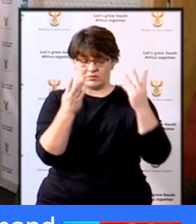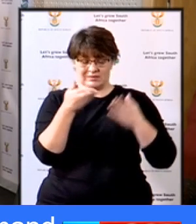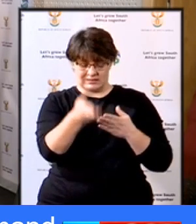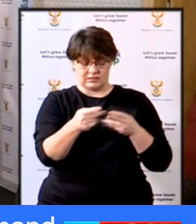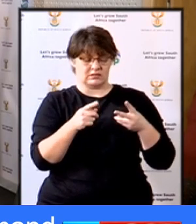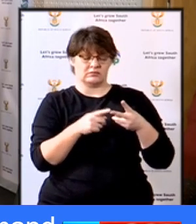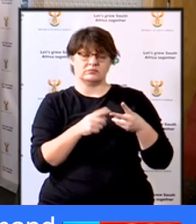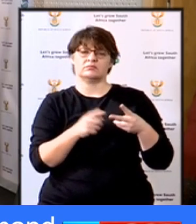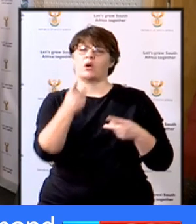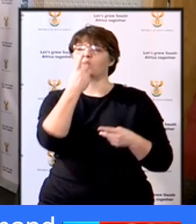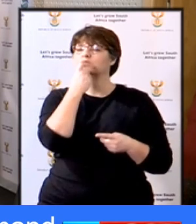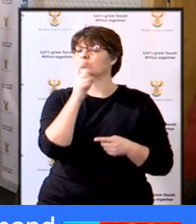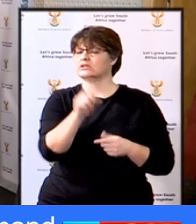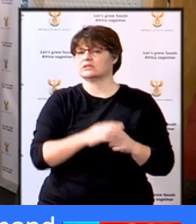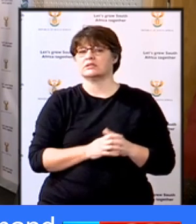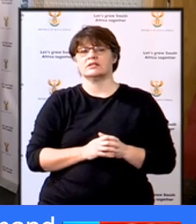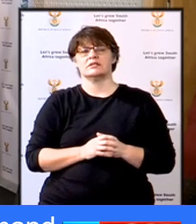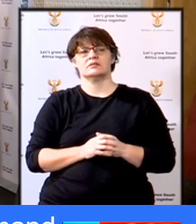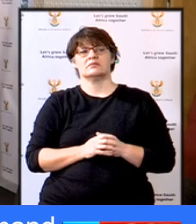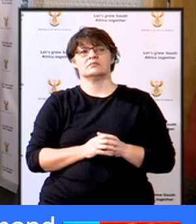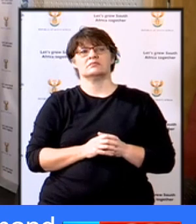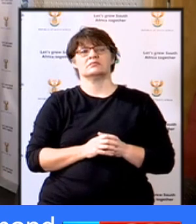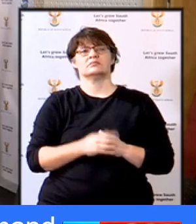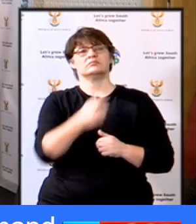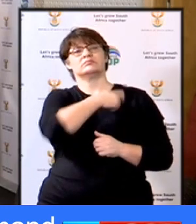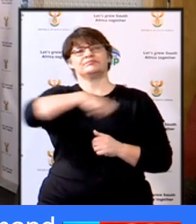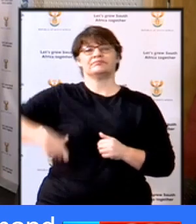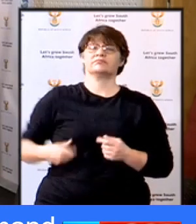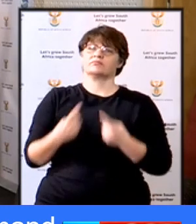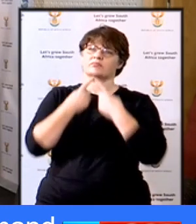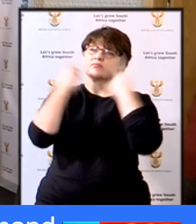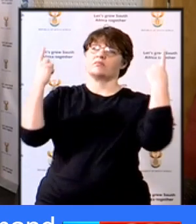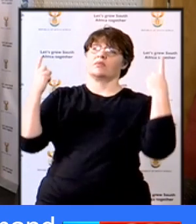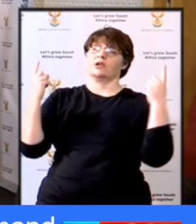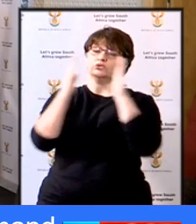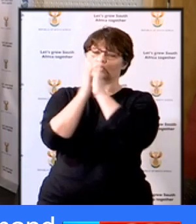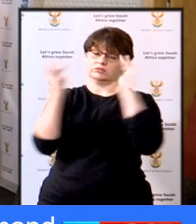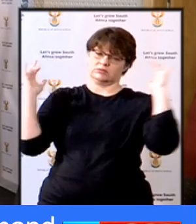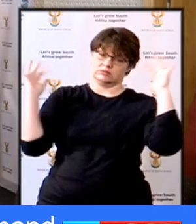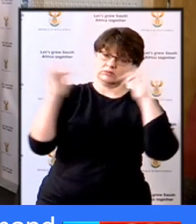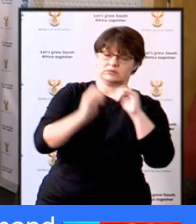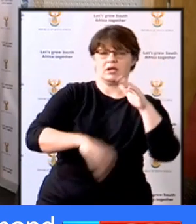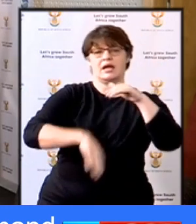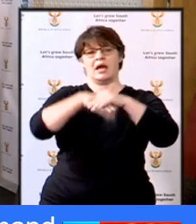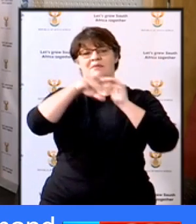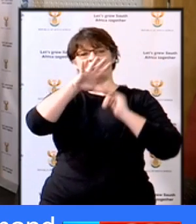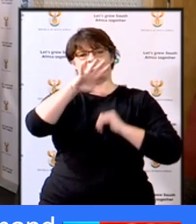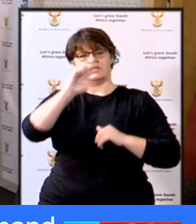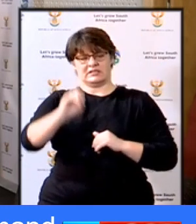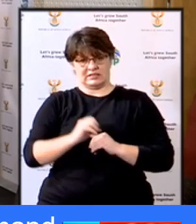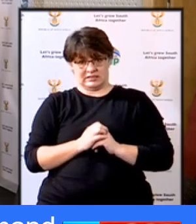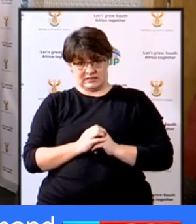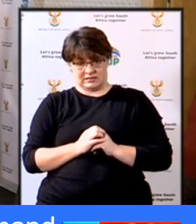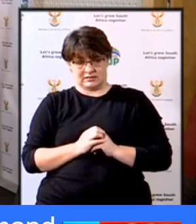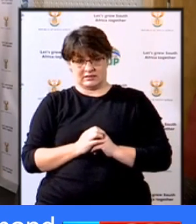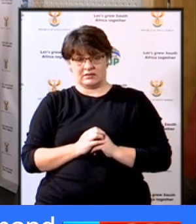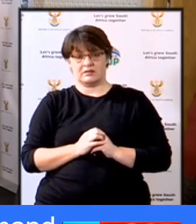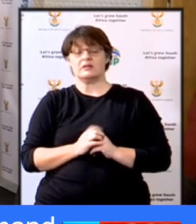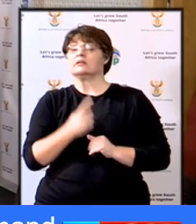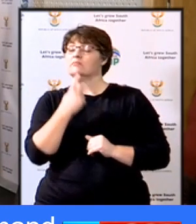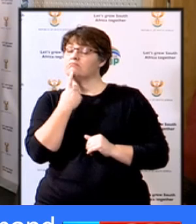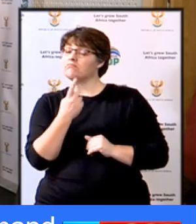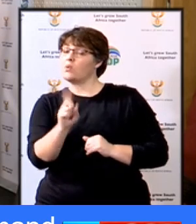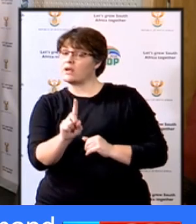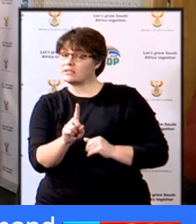as follows. In his address announcing permission for religious gatherings for up to 50 people, the president said that that